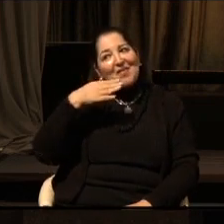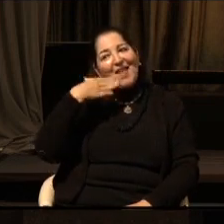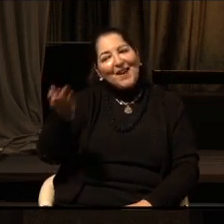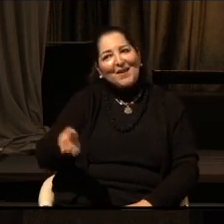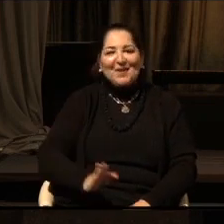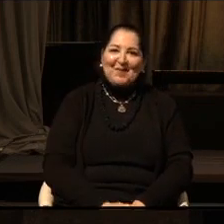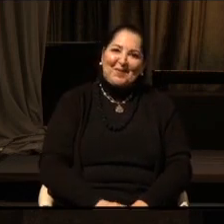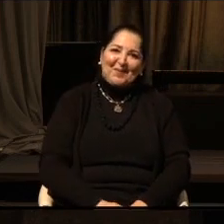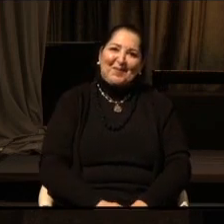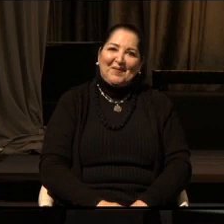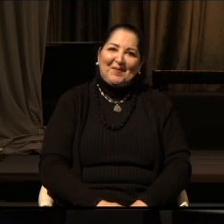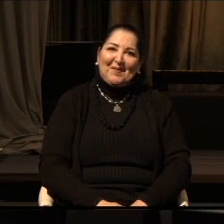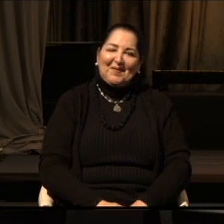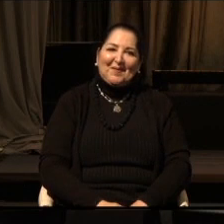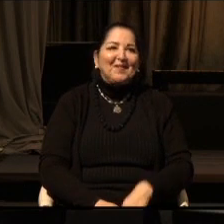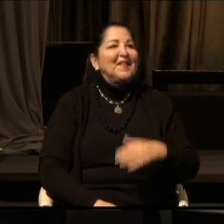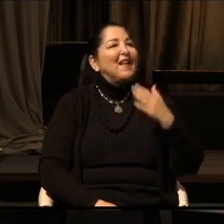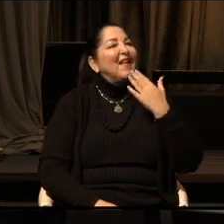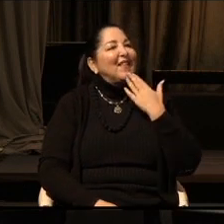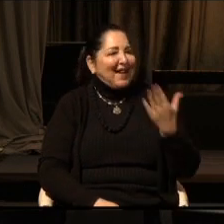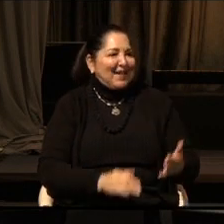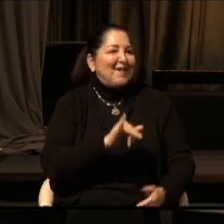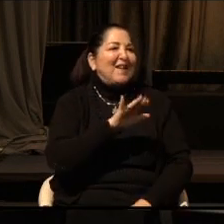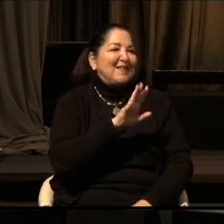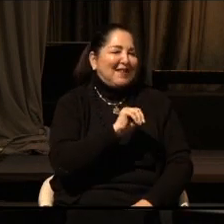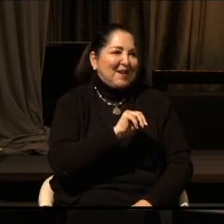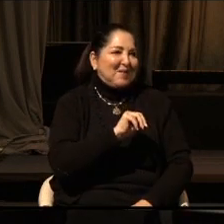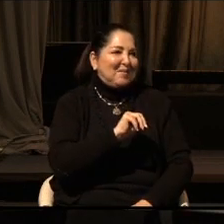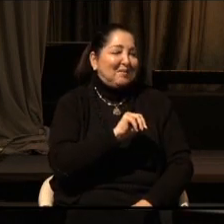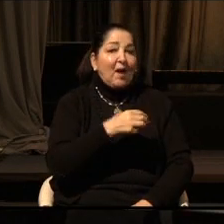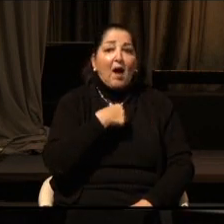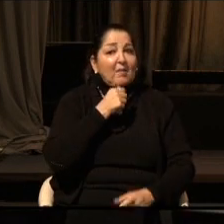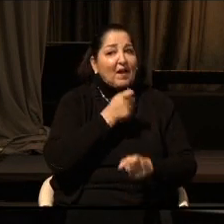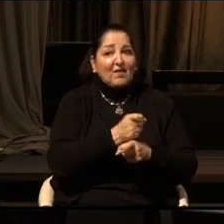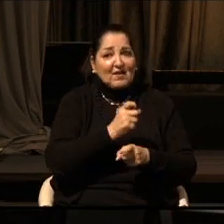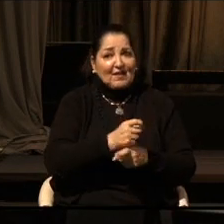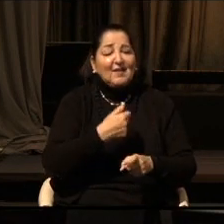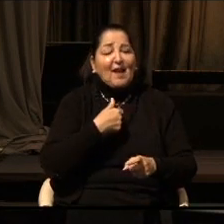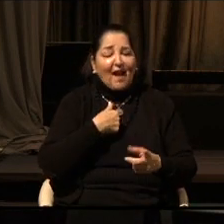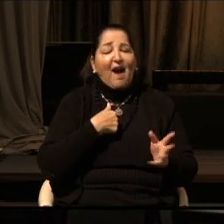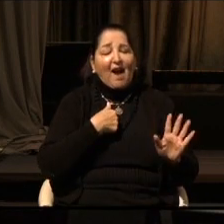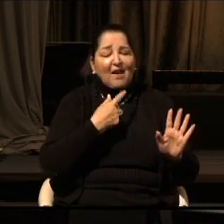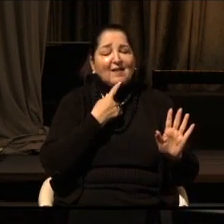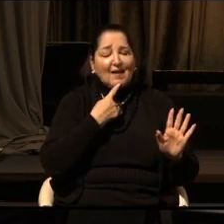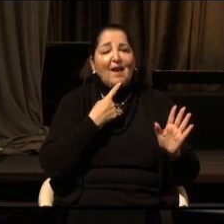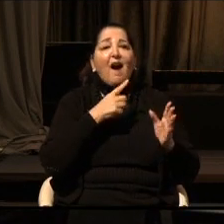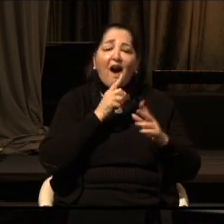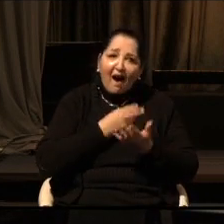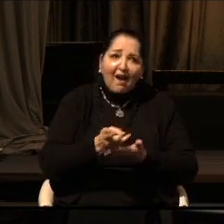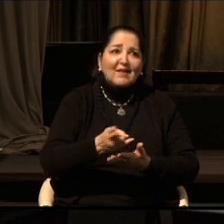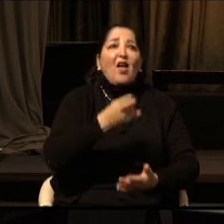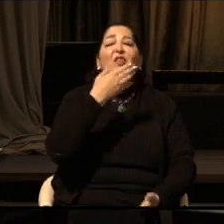you. Thank you, ICM. I'm not even joking. I say thank you, ICM.